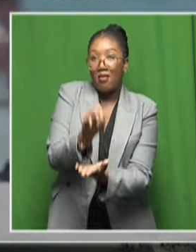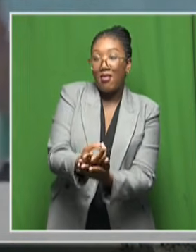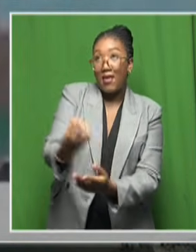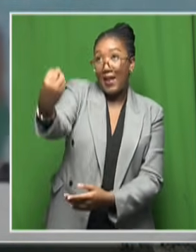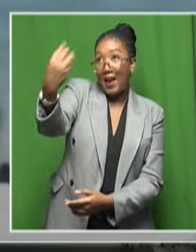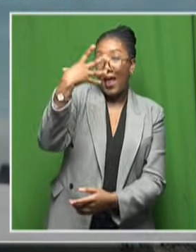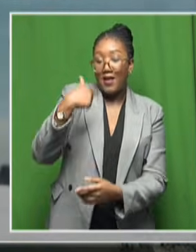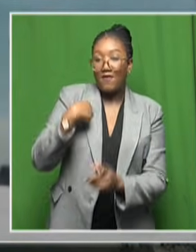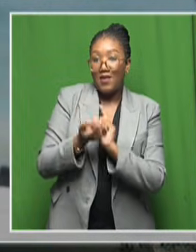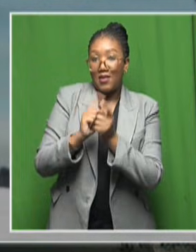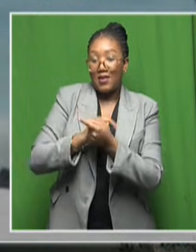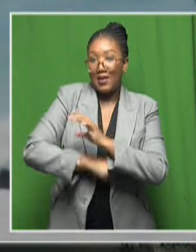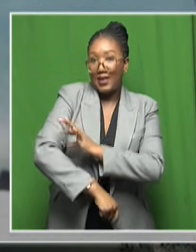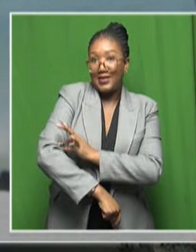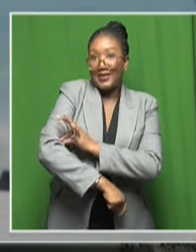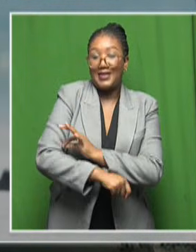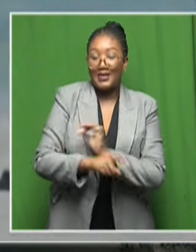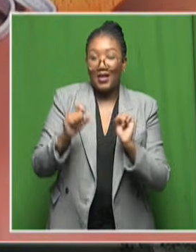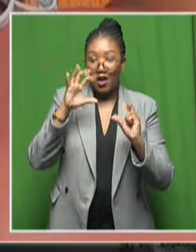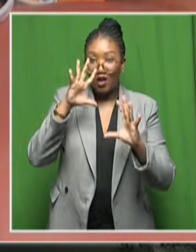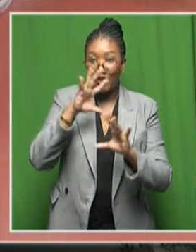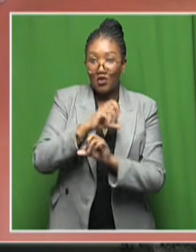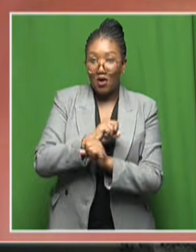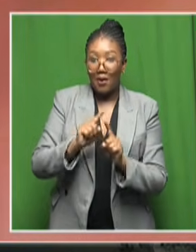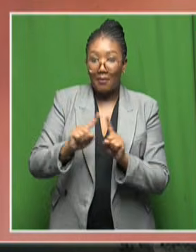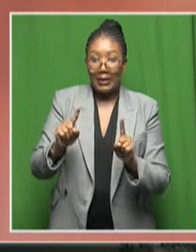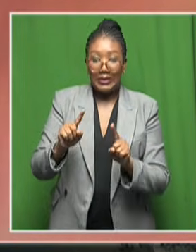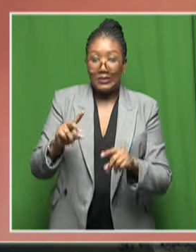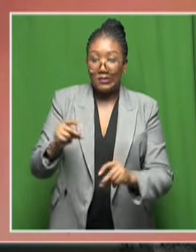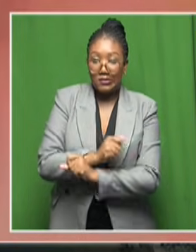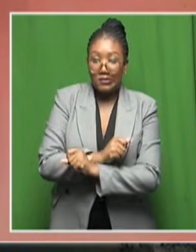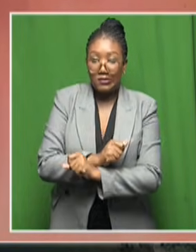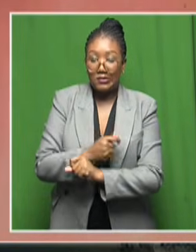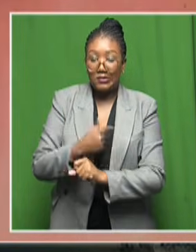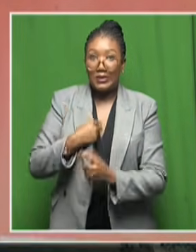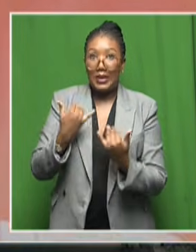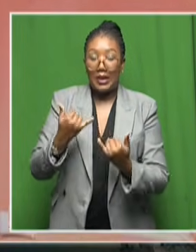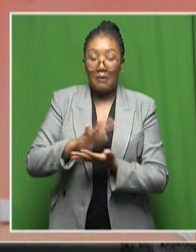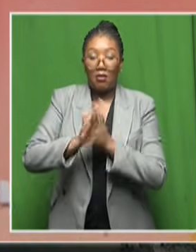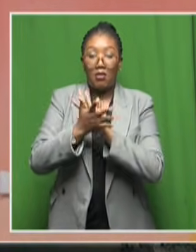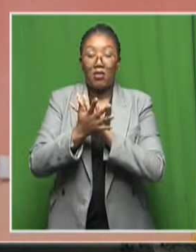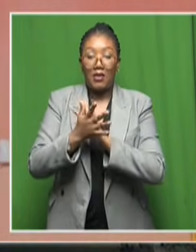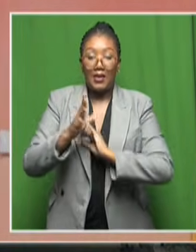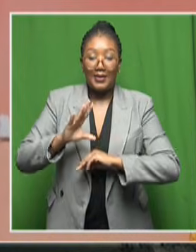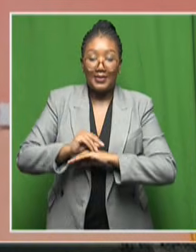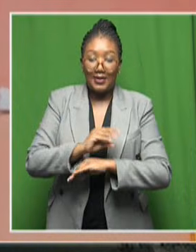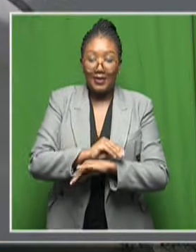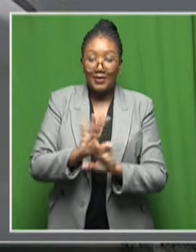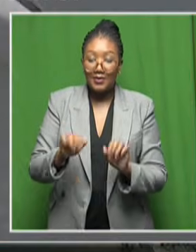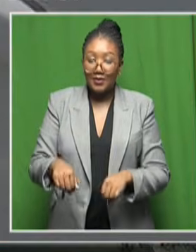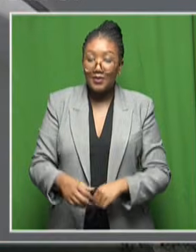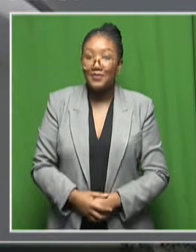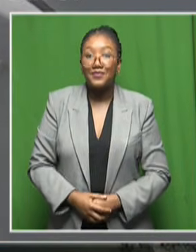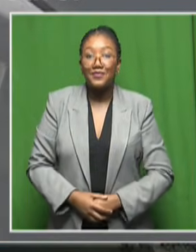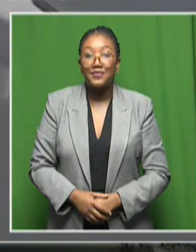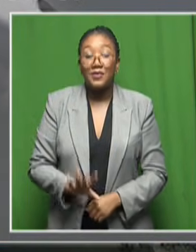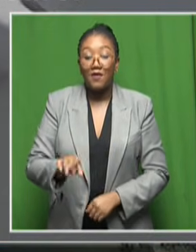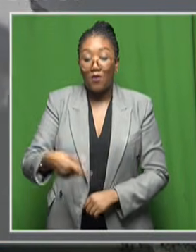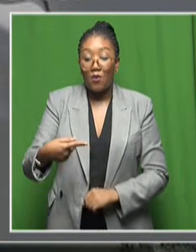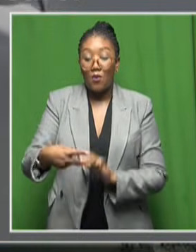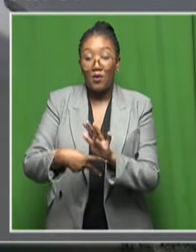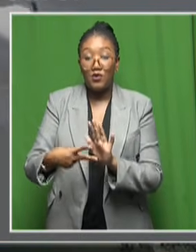instant tan. Yeah. And then I just realized what I was doing for myself and to myself, and that was definitely something that I avoided. I want to quiz you on one or two